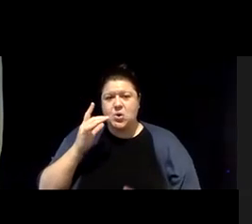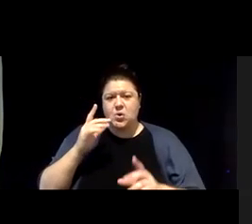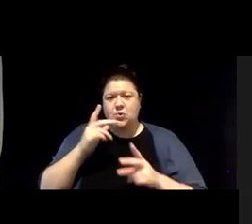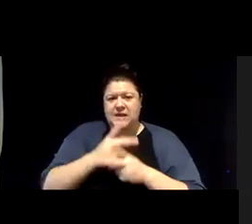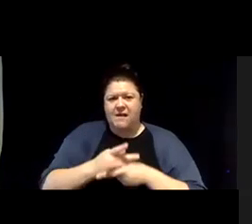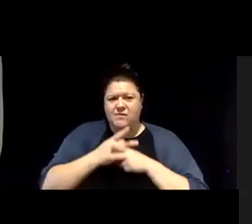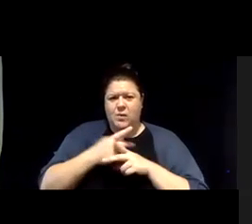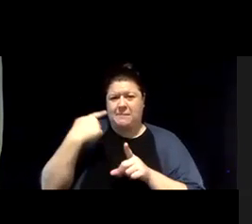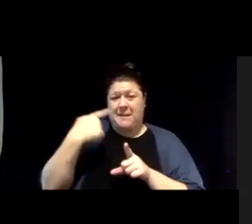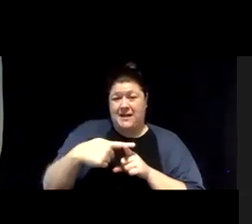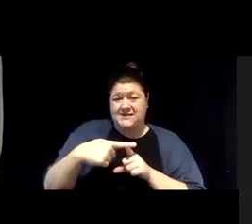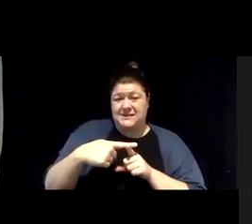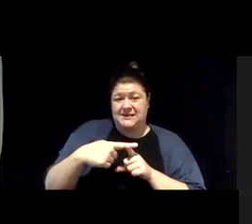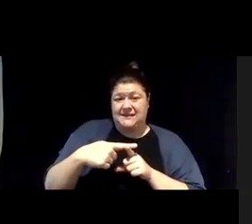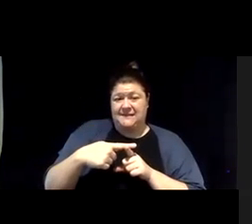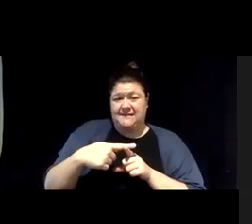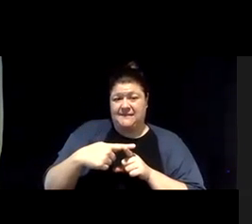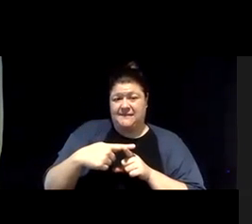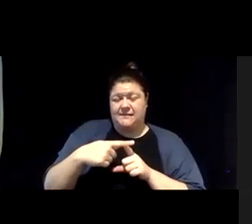results.